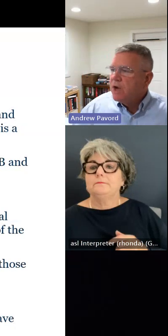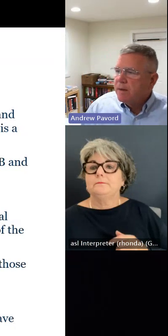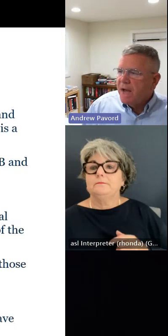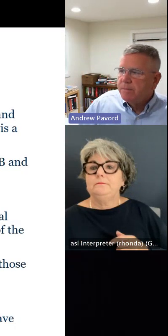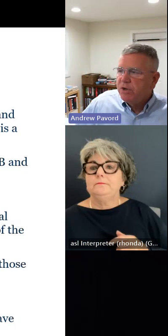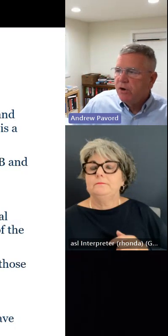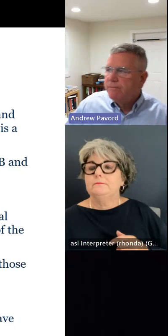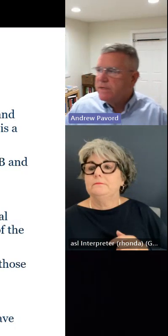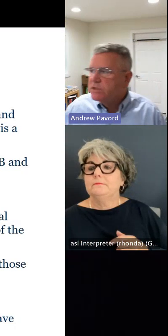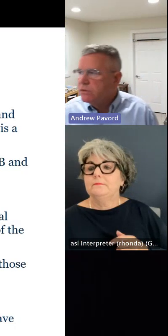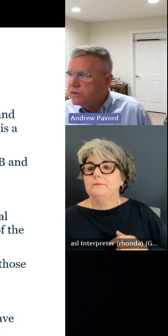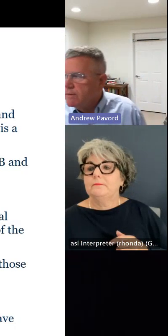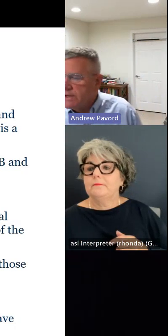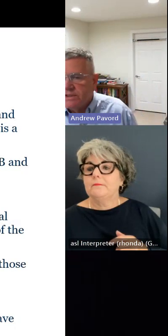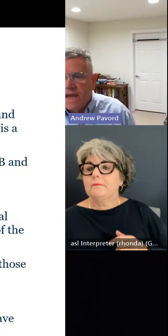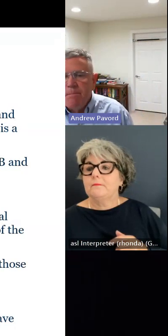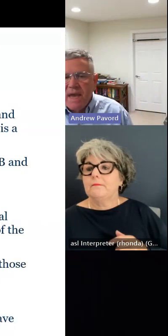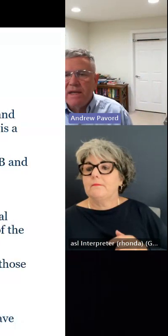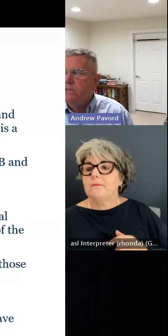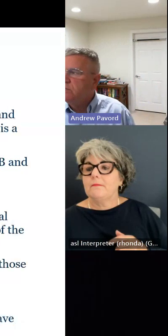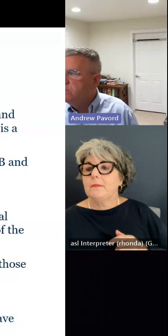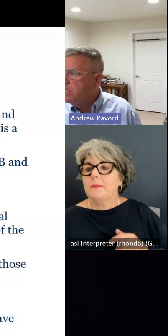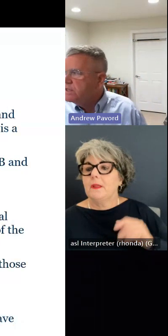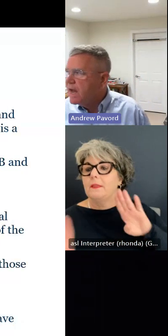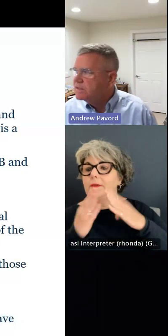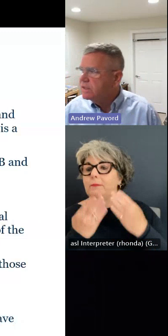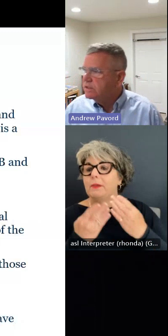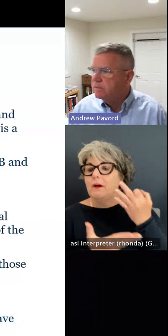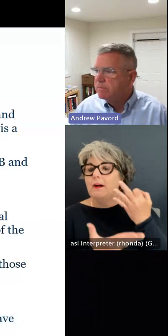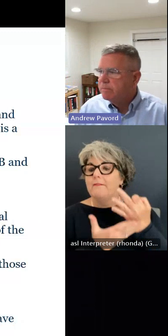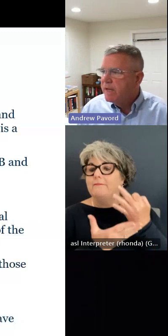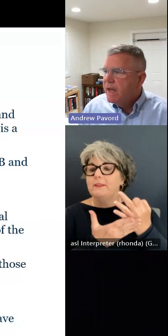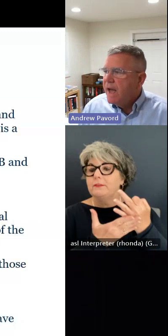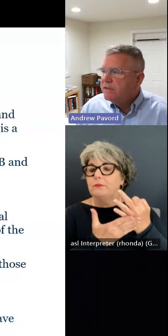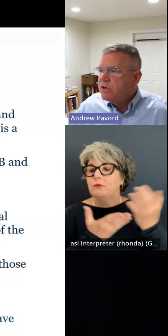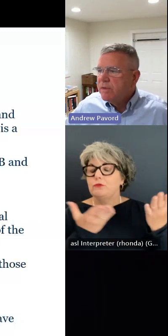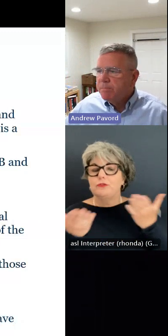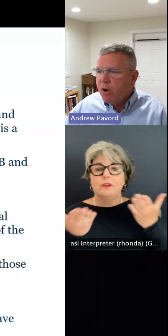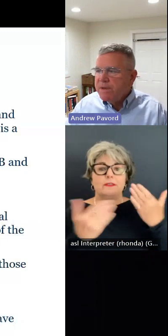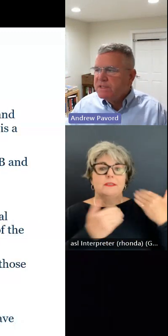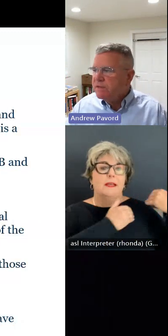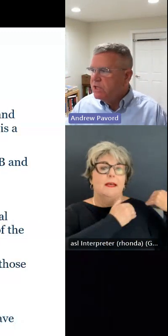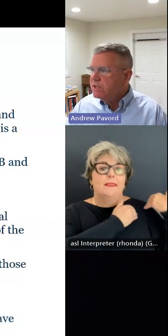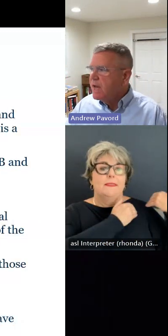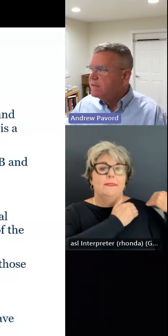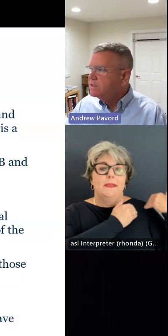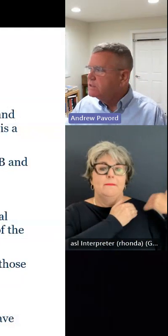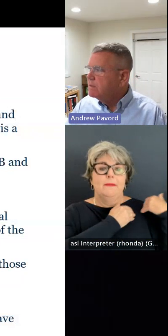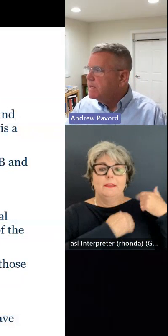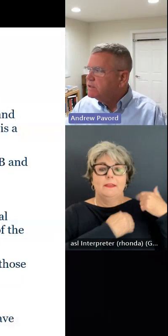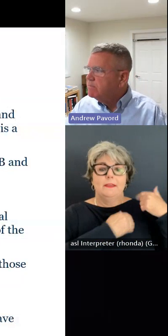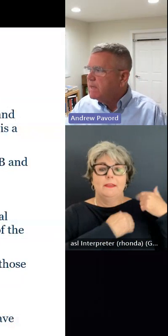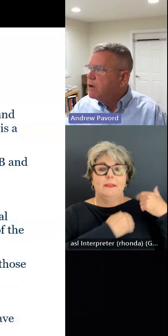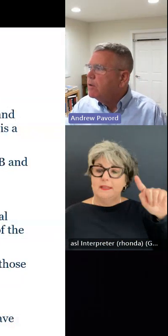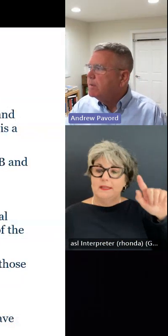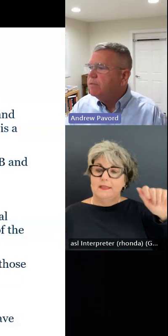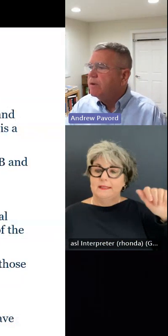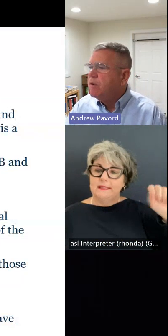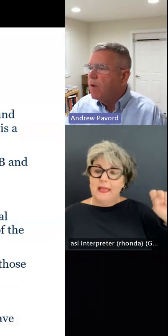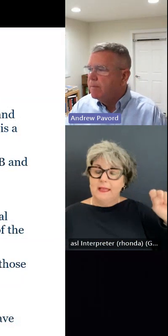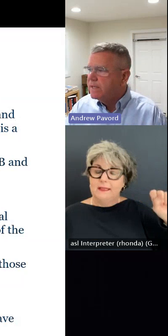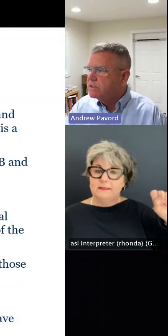So let's talk about the Bureau of Fiscal Service. They manage the GTAS system. And so the purpose of the GTAS system is to